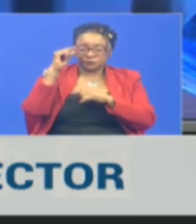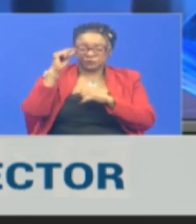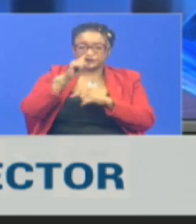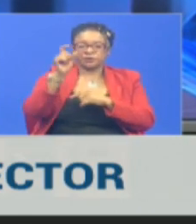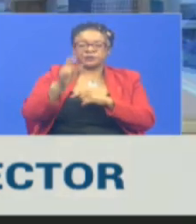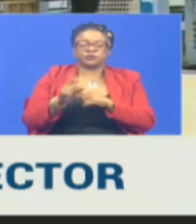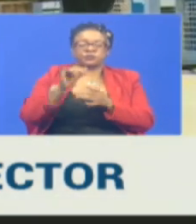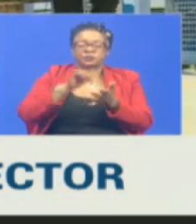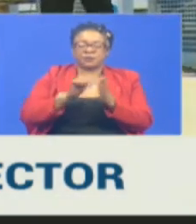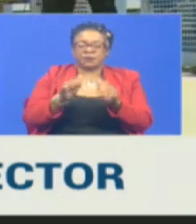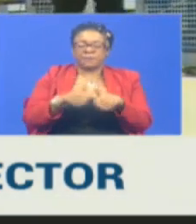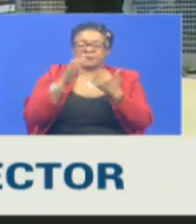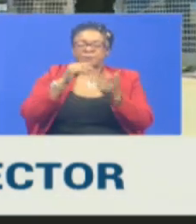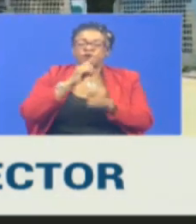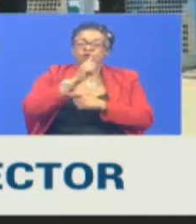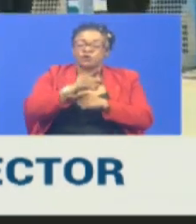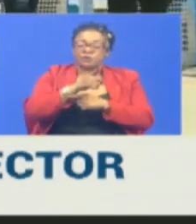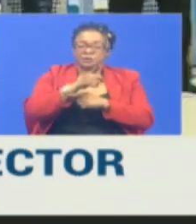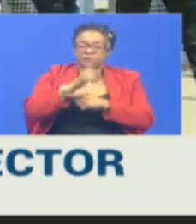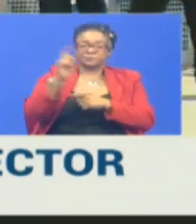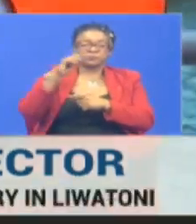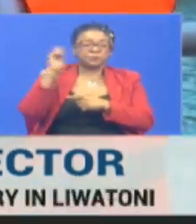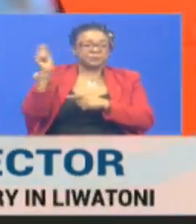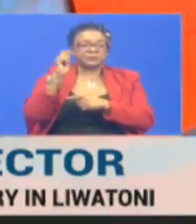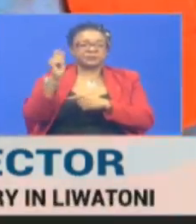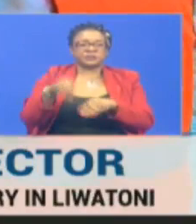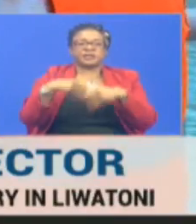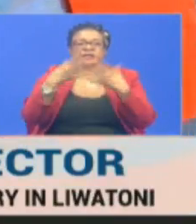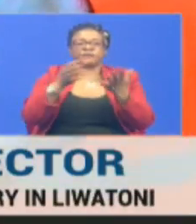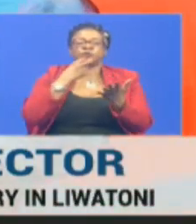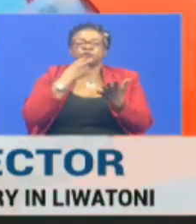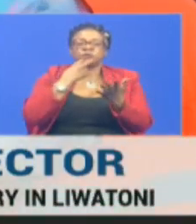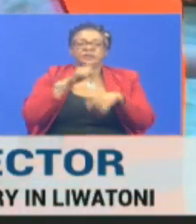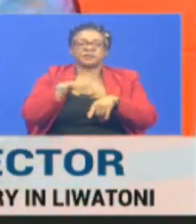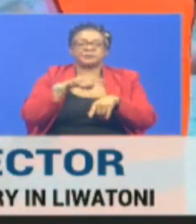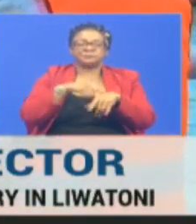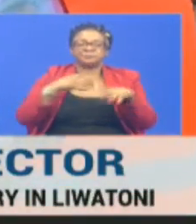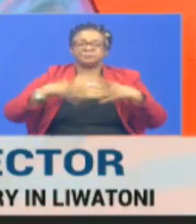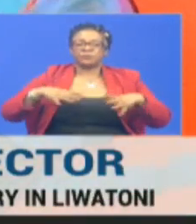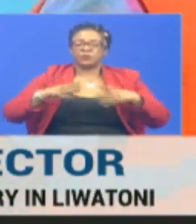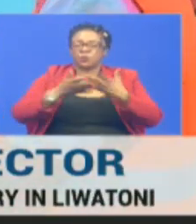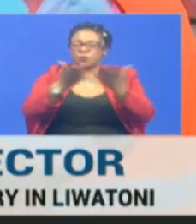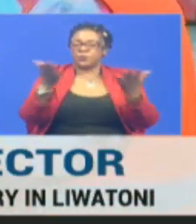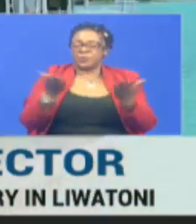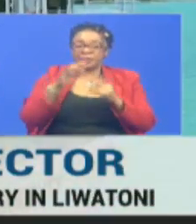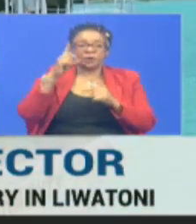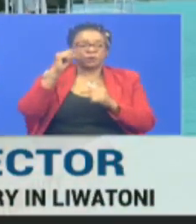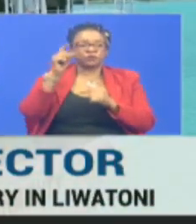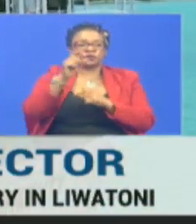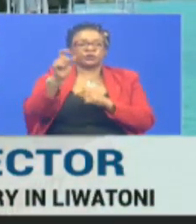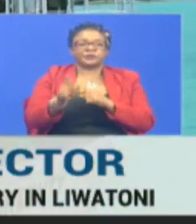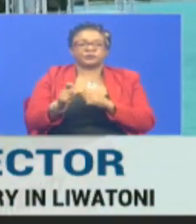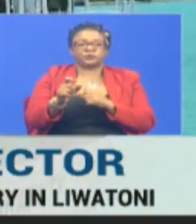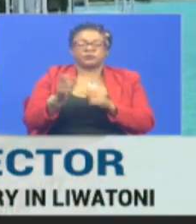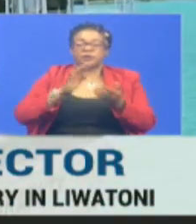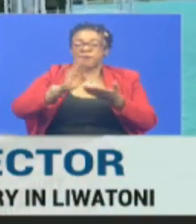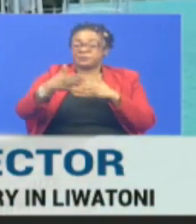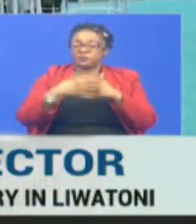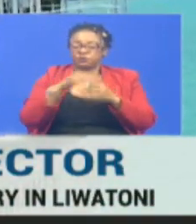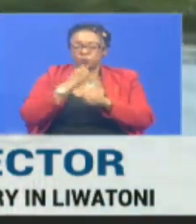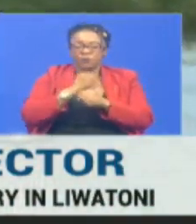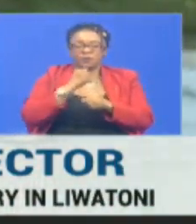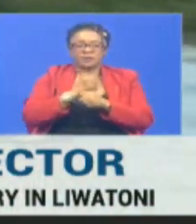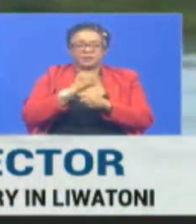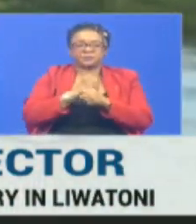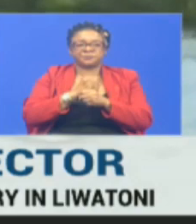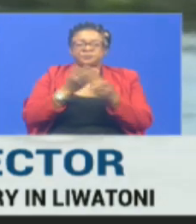directive by President Uhuru Kenyatta issued on Tuesday while he was touring the development projects at the coastal region. Rehabilitation works at the Liwatoni fishing